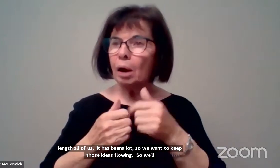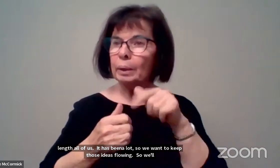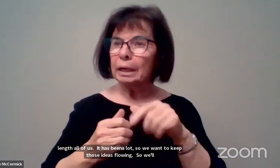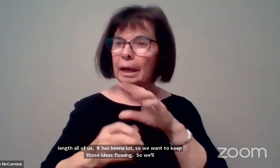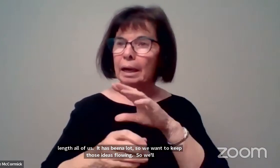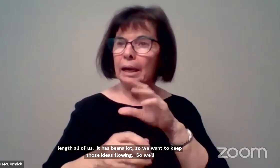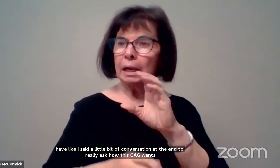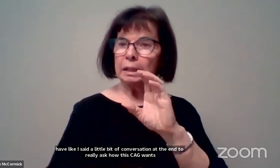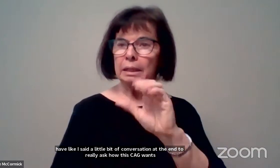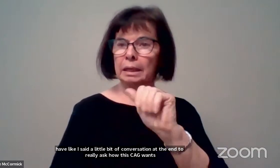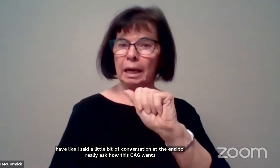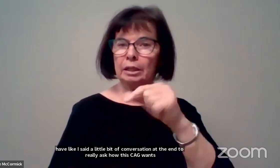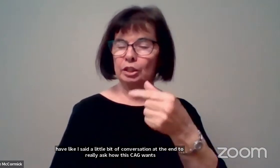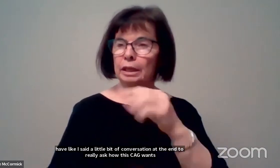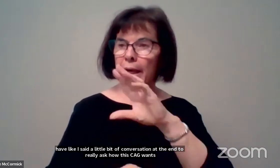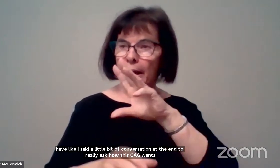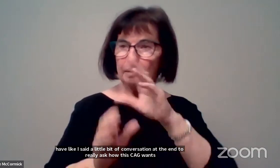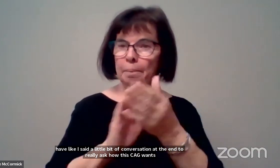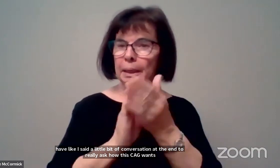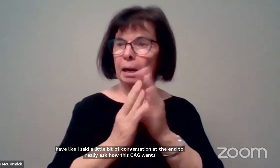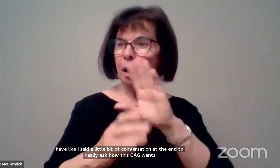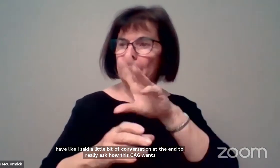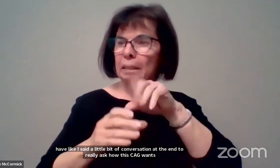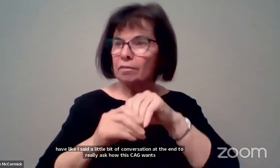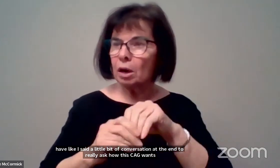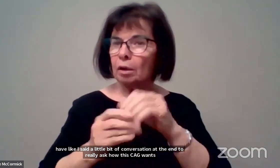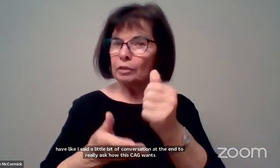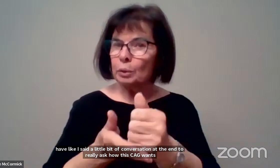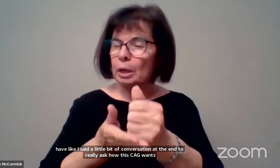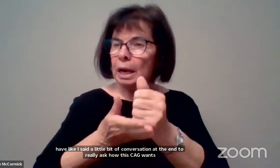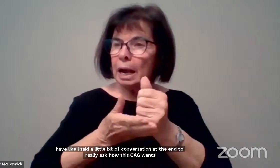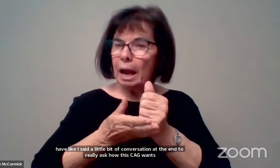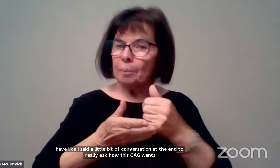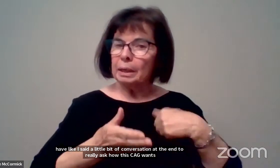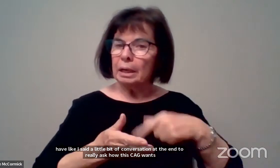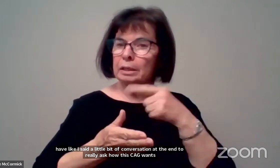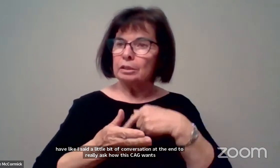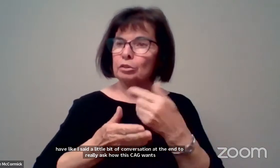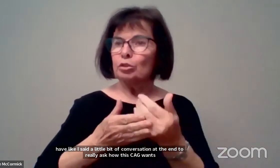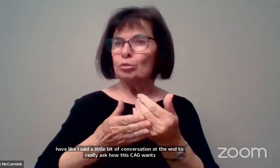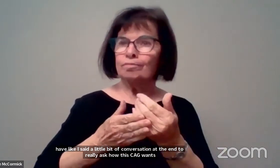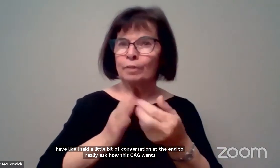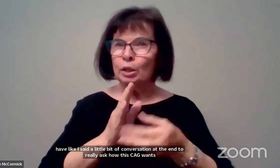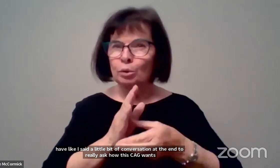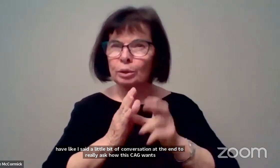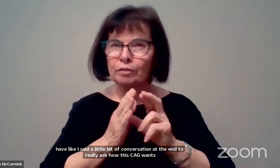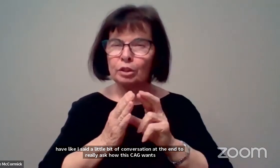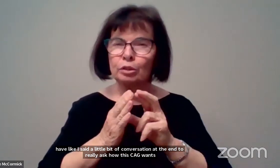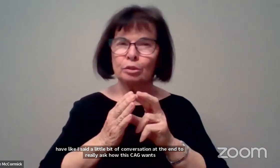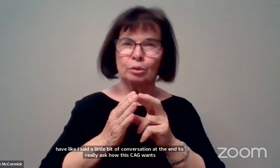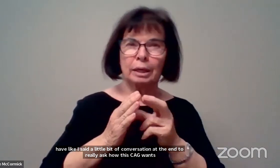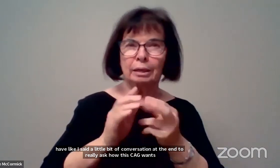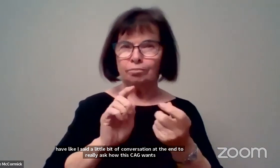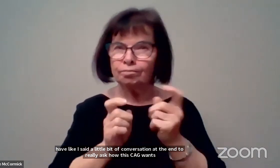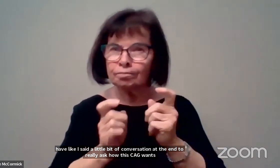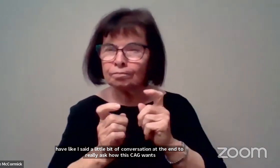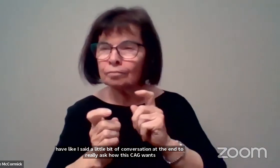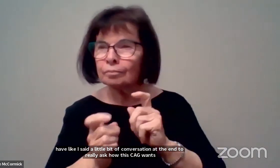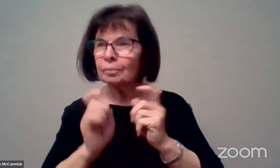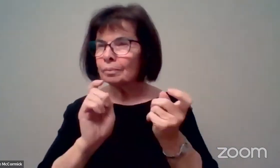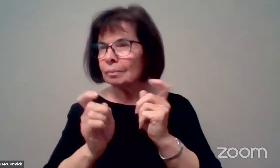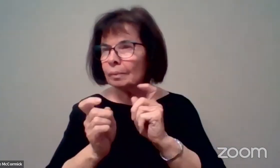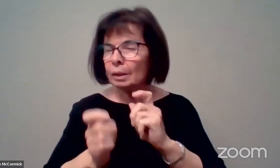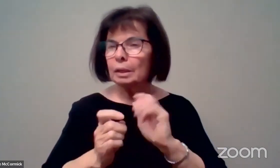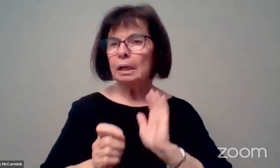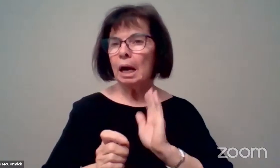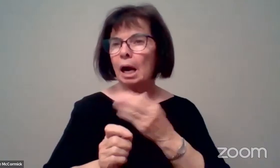in helping us to refresh our strategy as we move forward. So, but at